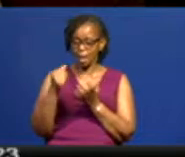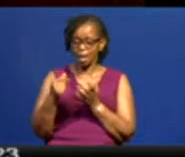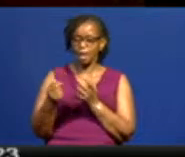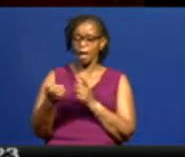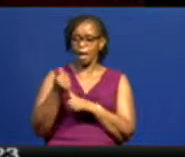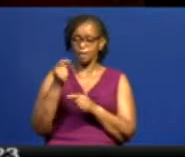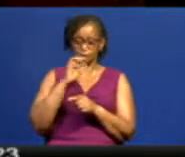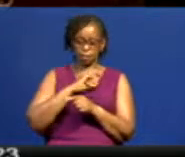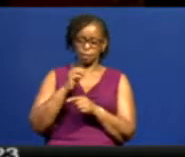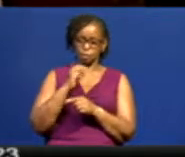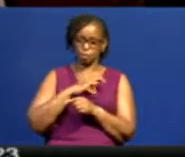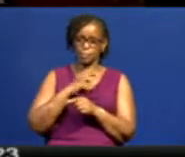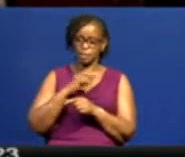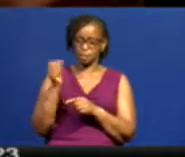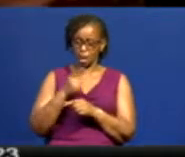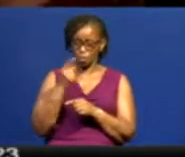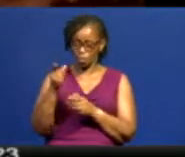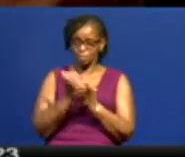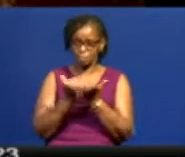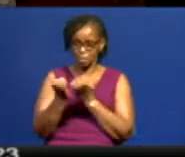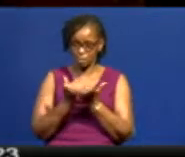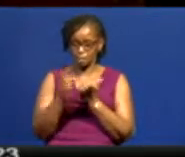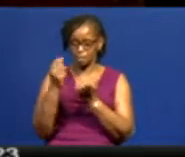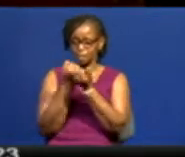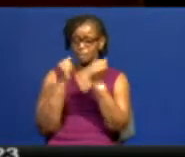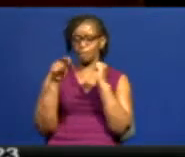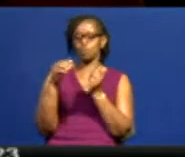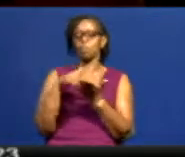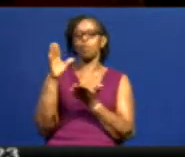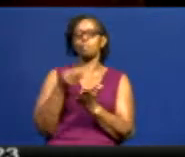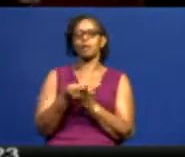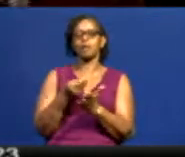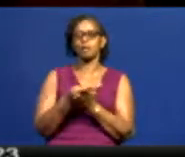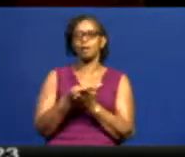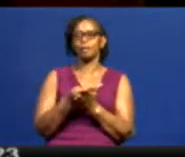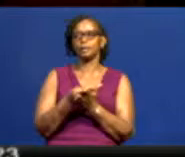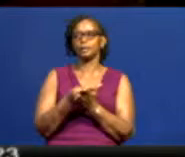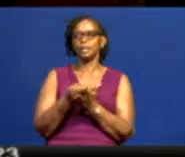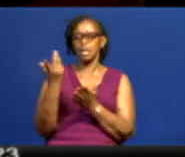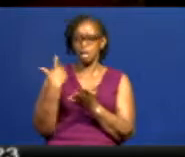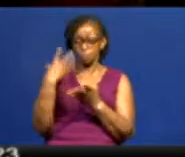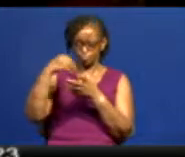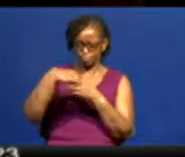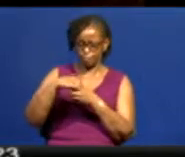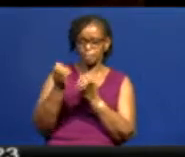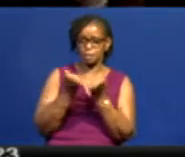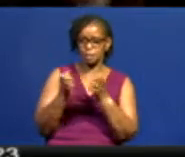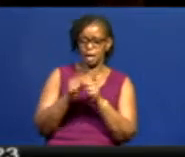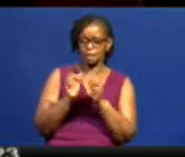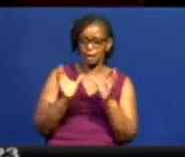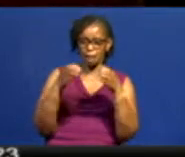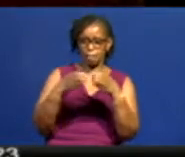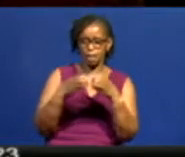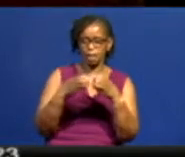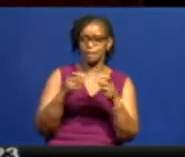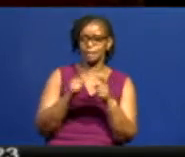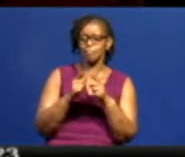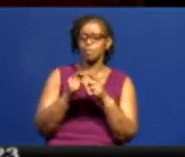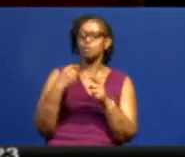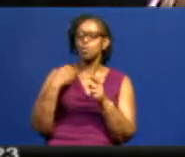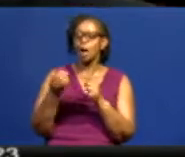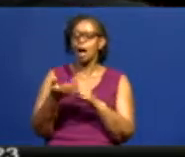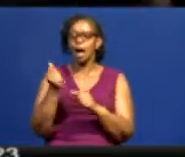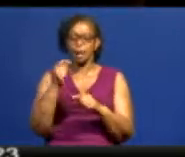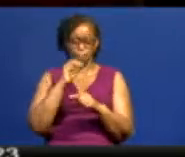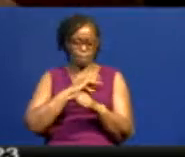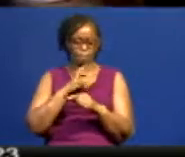then it saves you more money by incorporating that business as a company and earning dividend as directors of